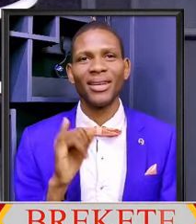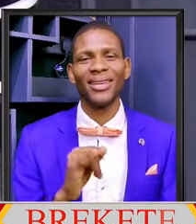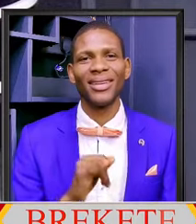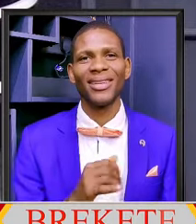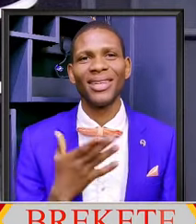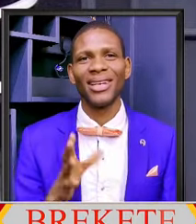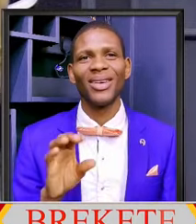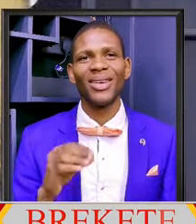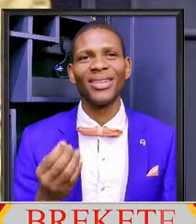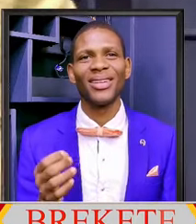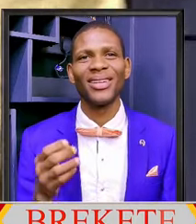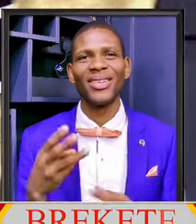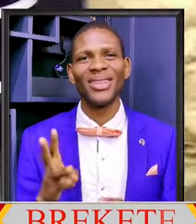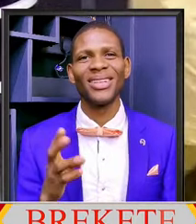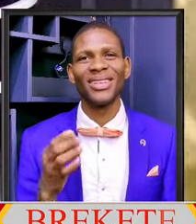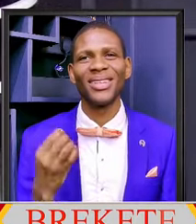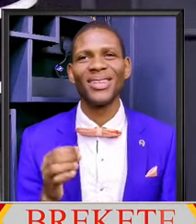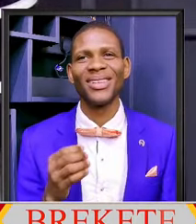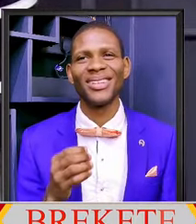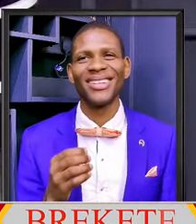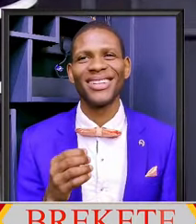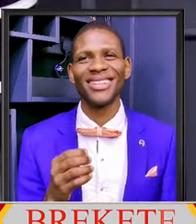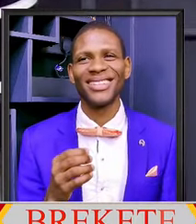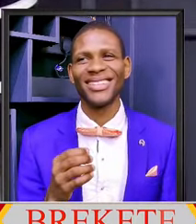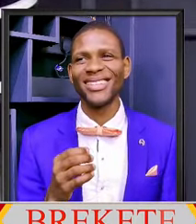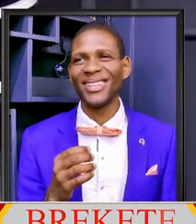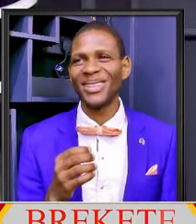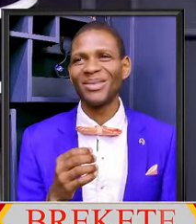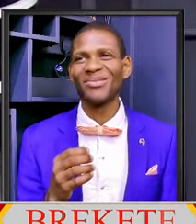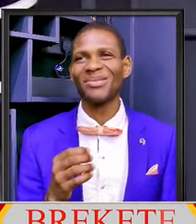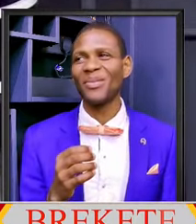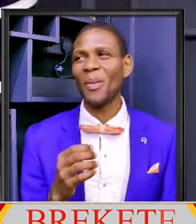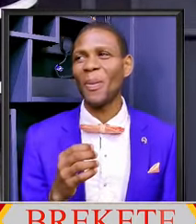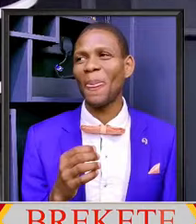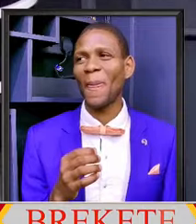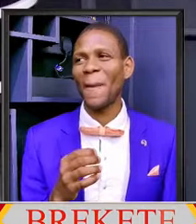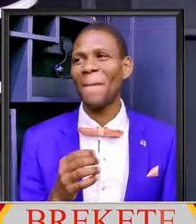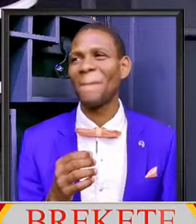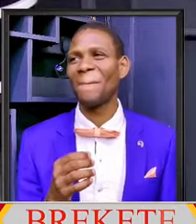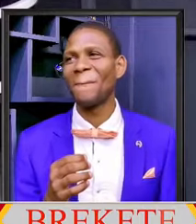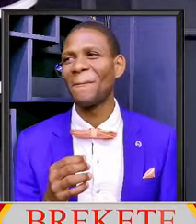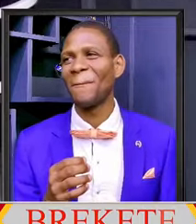There are other ways of, you know, motivation. Can... Thank you.